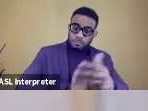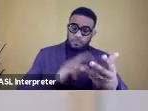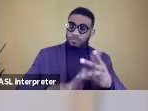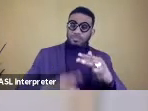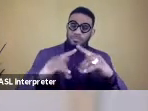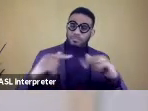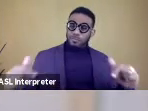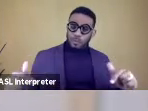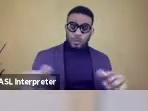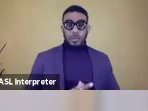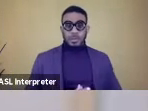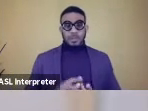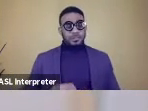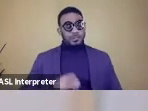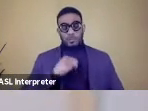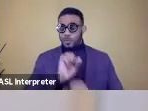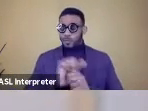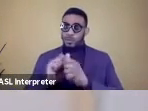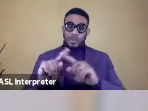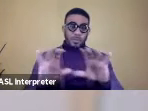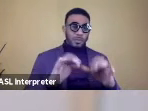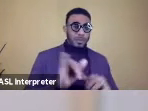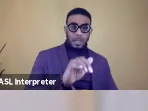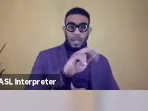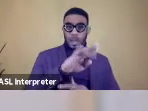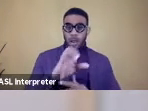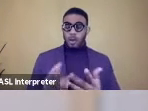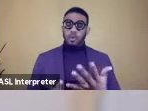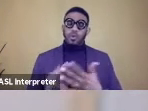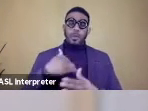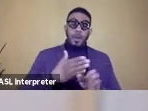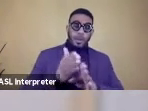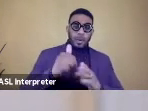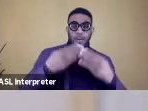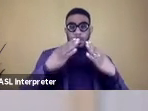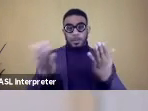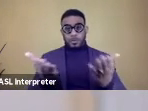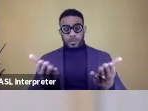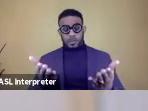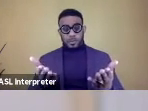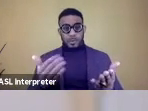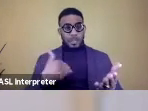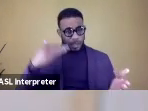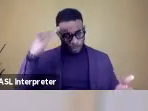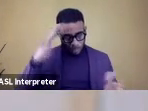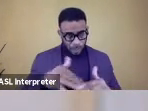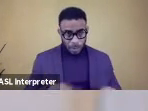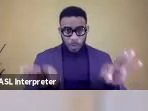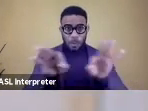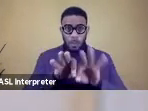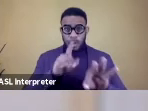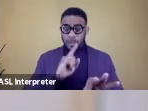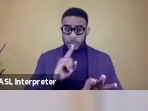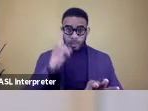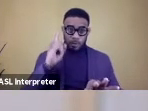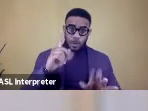more. I've been proud to work with groups like ARC throughout my career in public service. I know how important it is